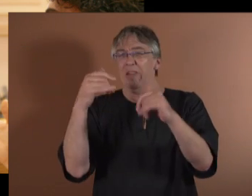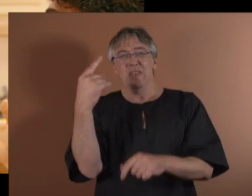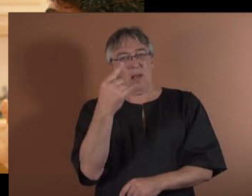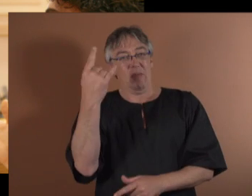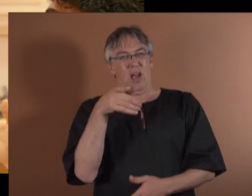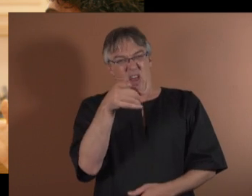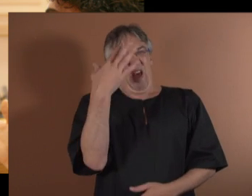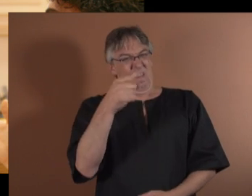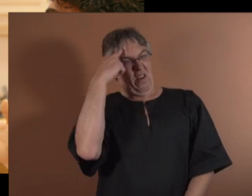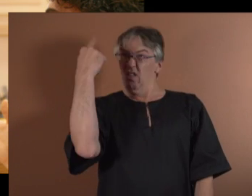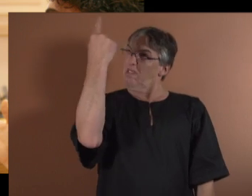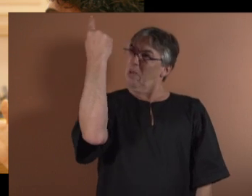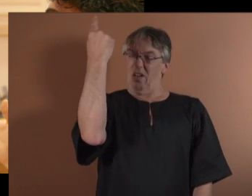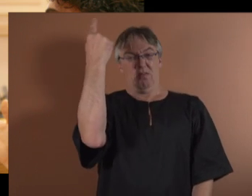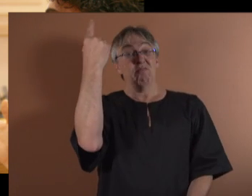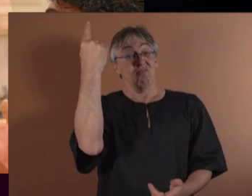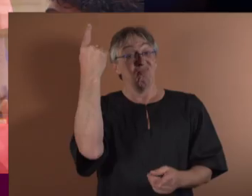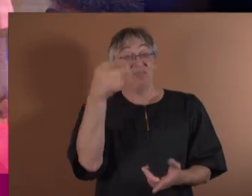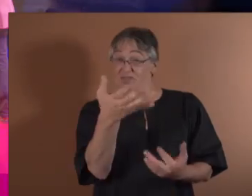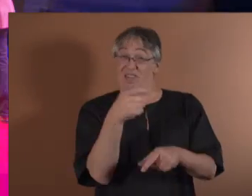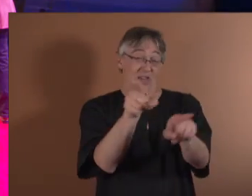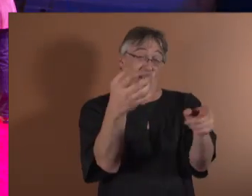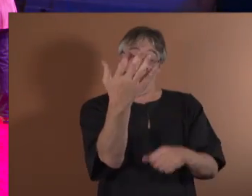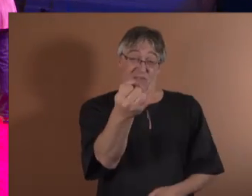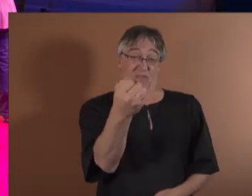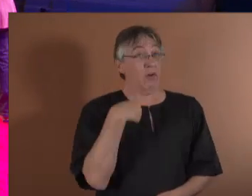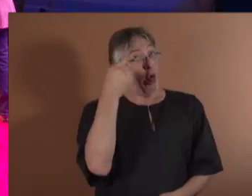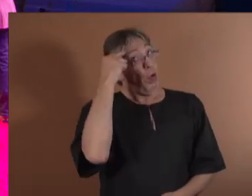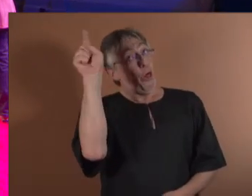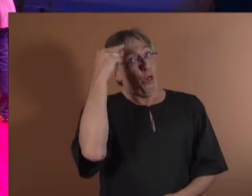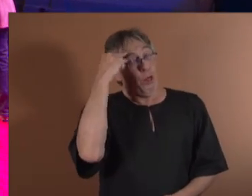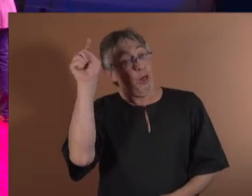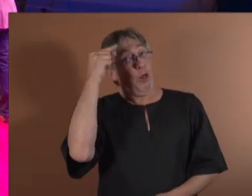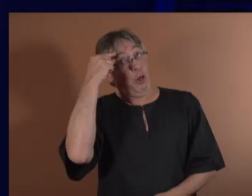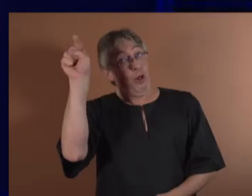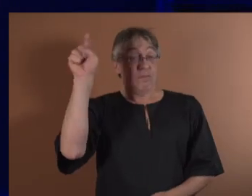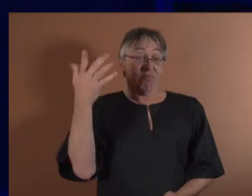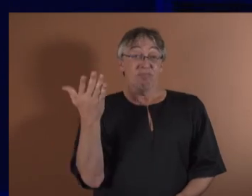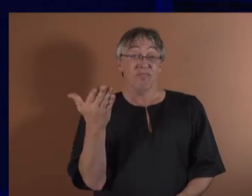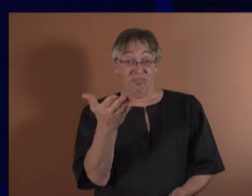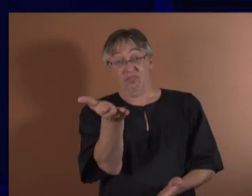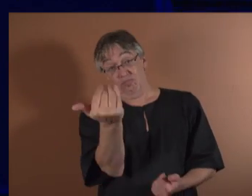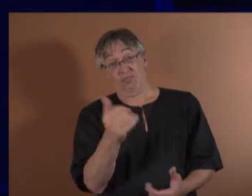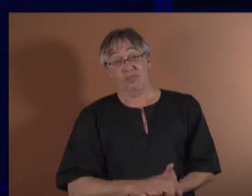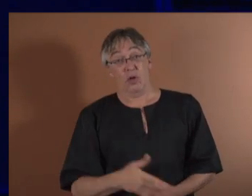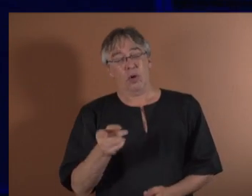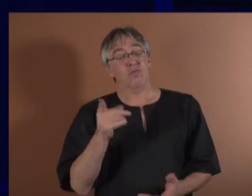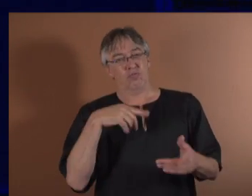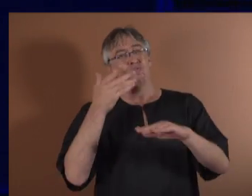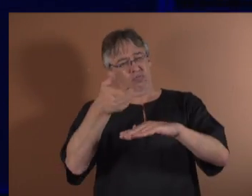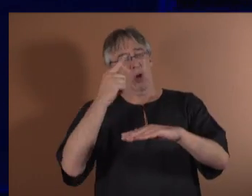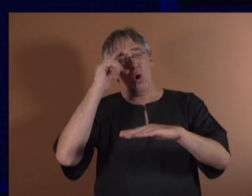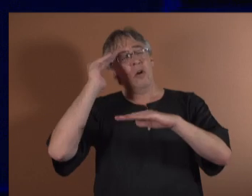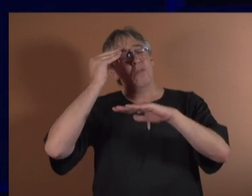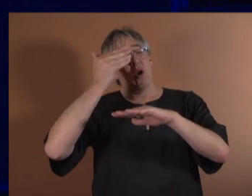Do you have something that some part of you is thinking you ought to be thinking about a little bit more? And close your eyes just for a second